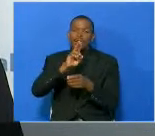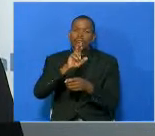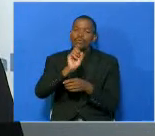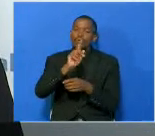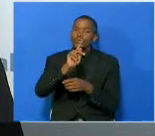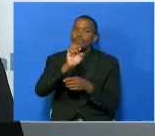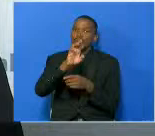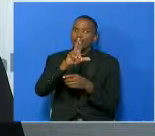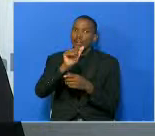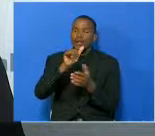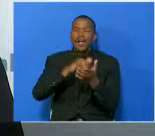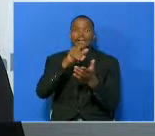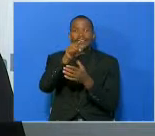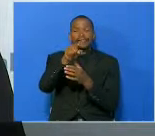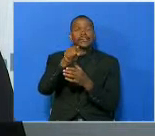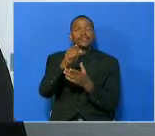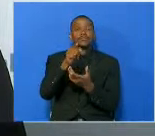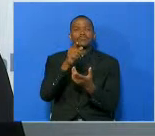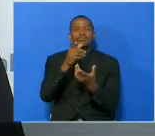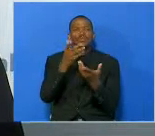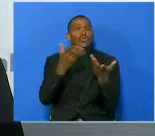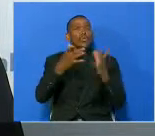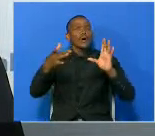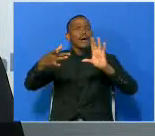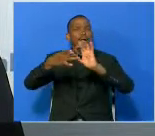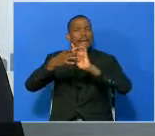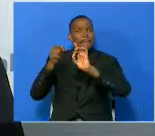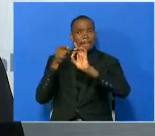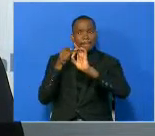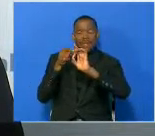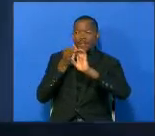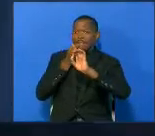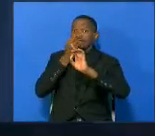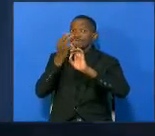was, and write to them to inform